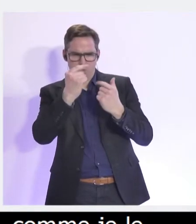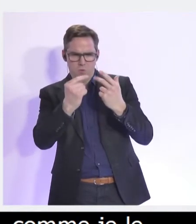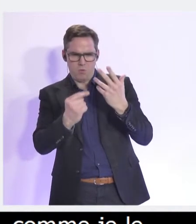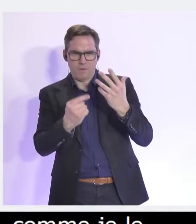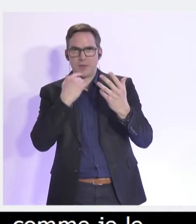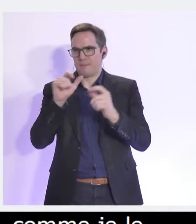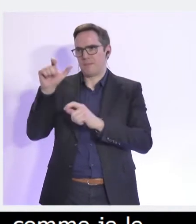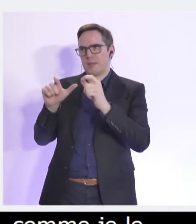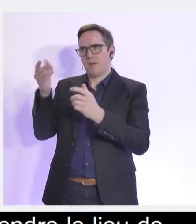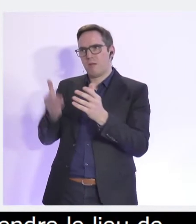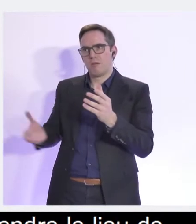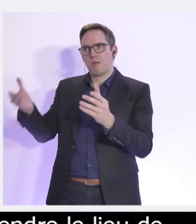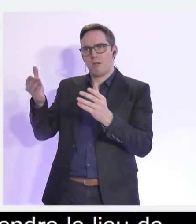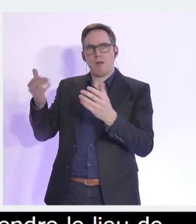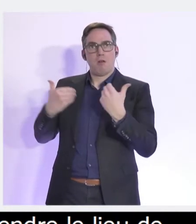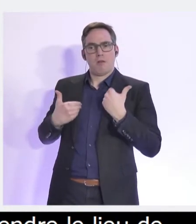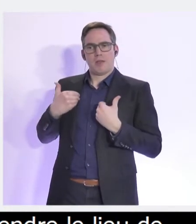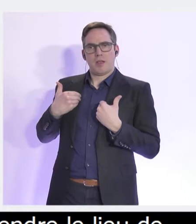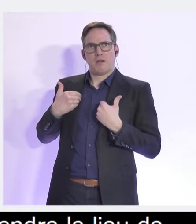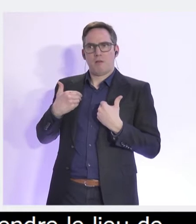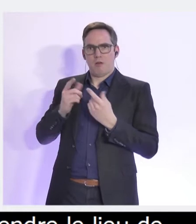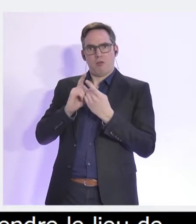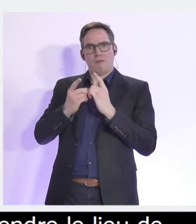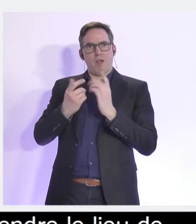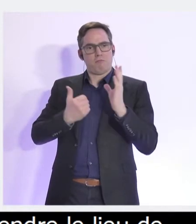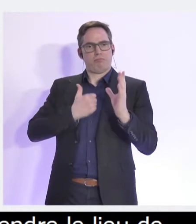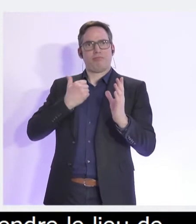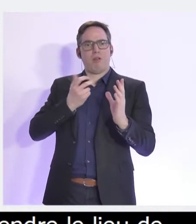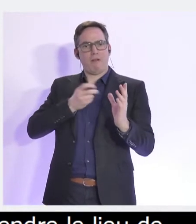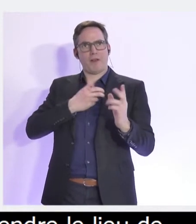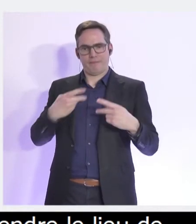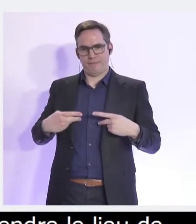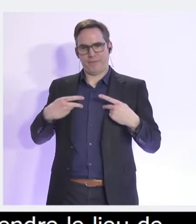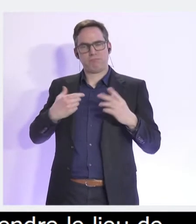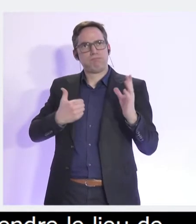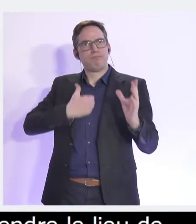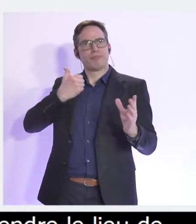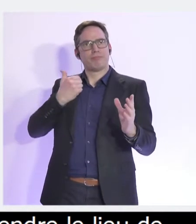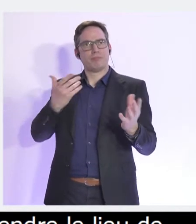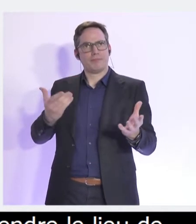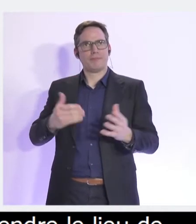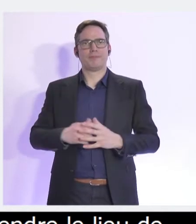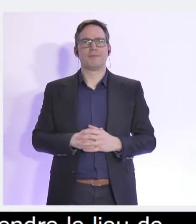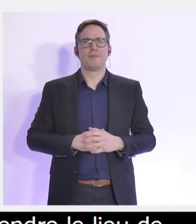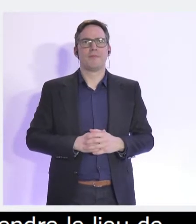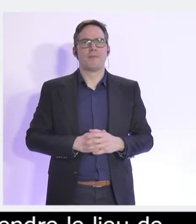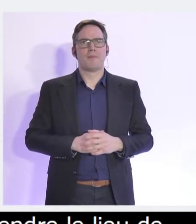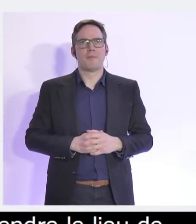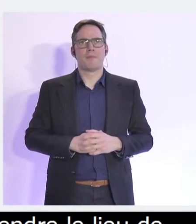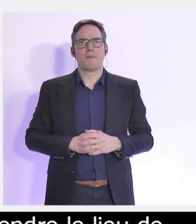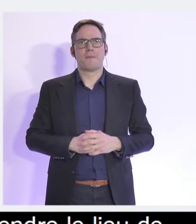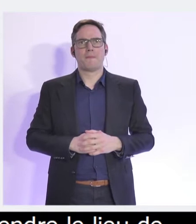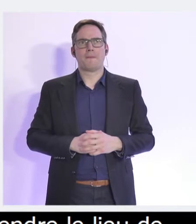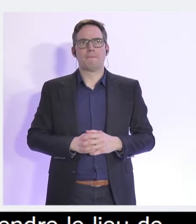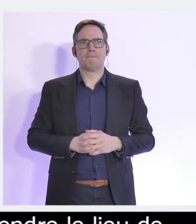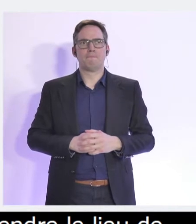more independent lives. So, because essentially that is what our work is all